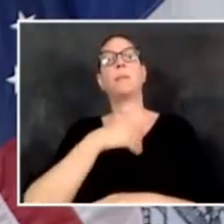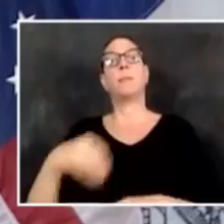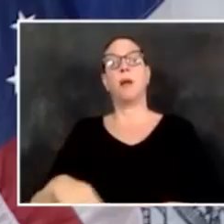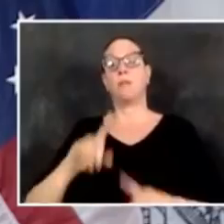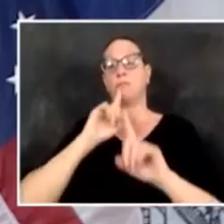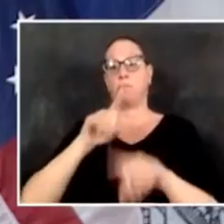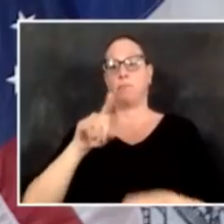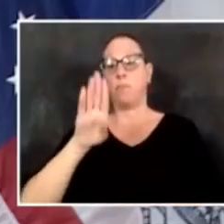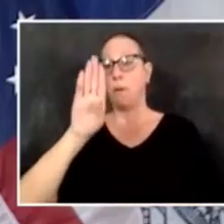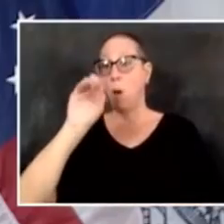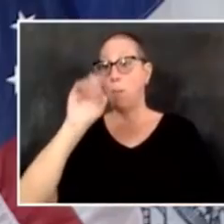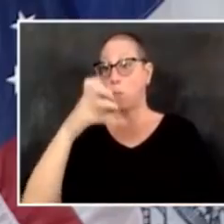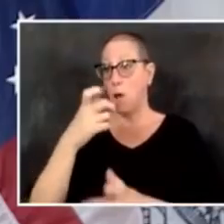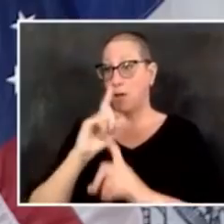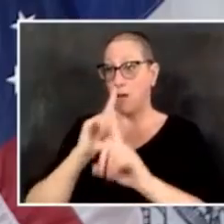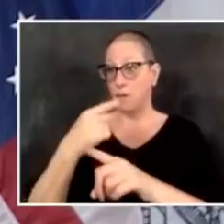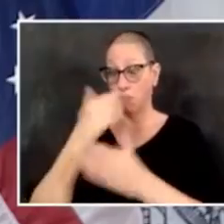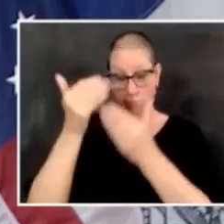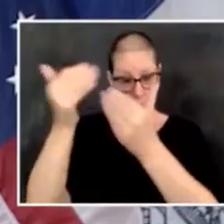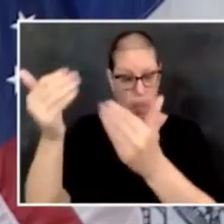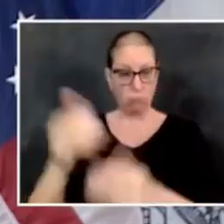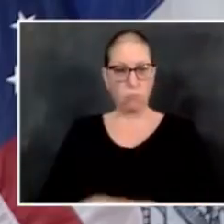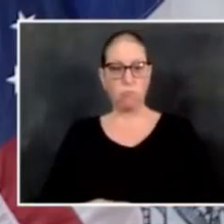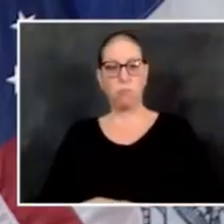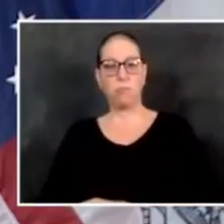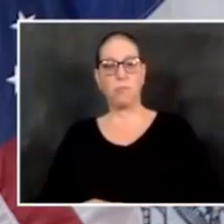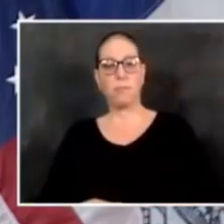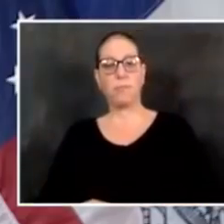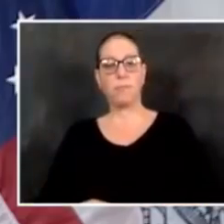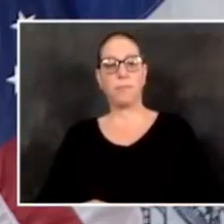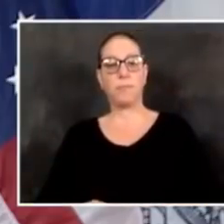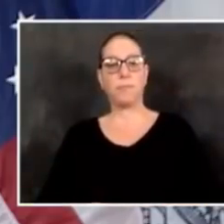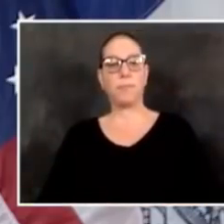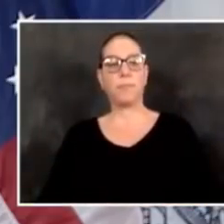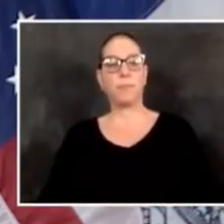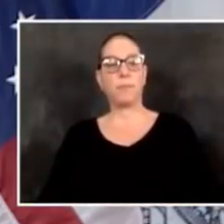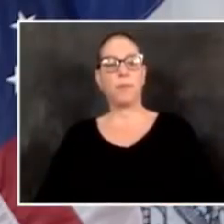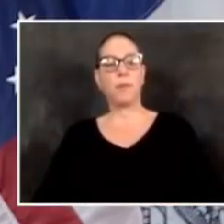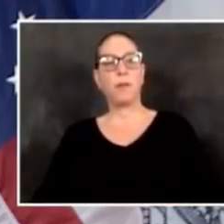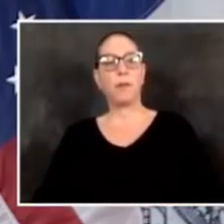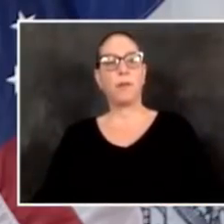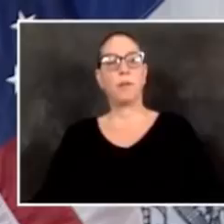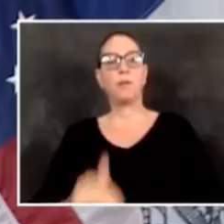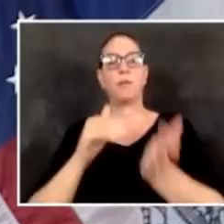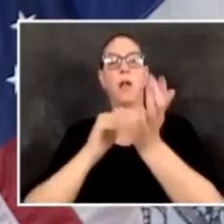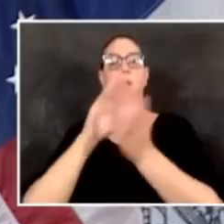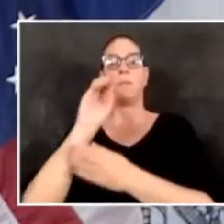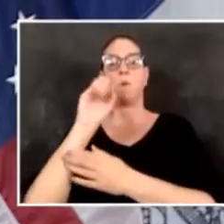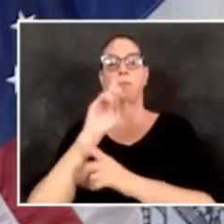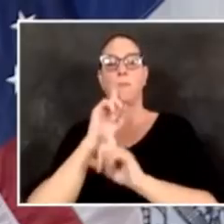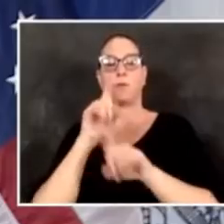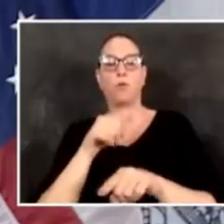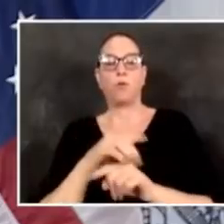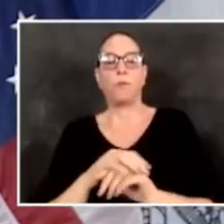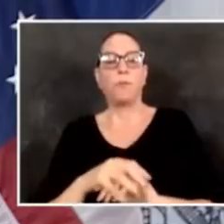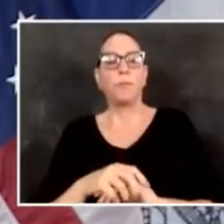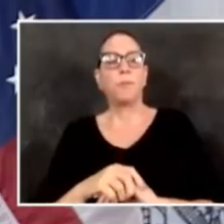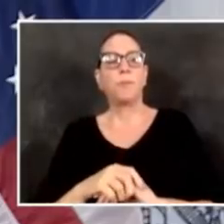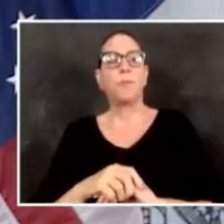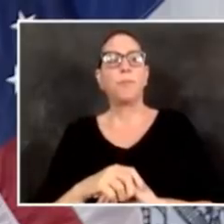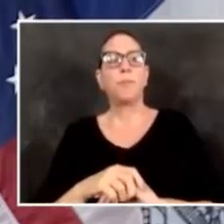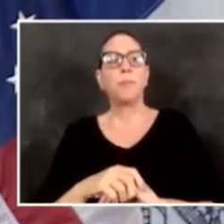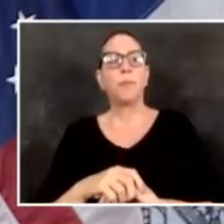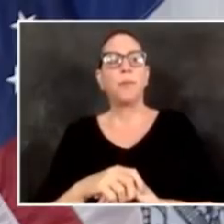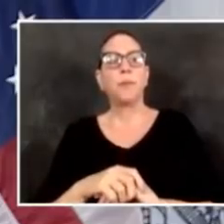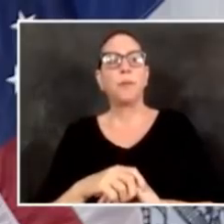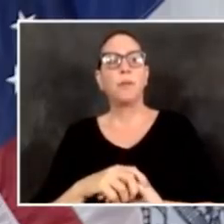free. Dr. Barbeau. Terrific. So we, as we've been saying all along, have